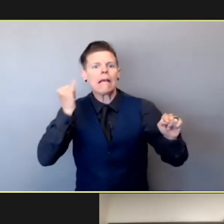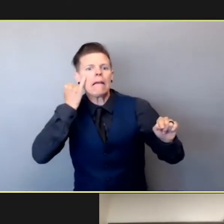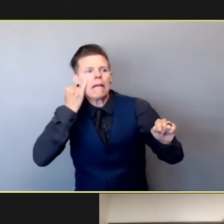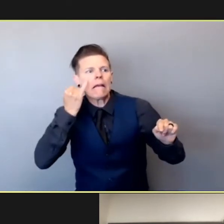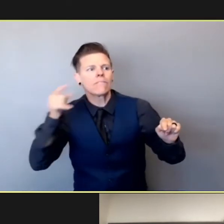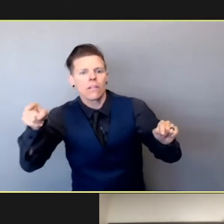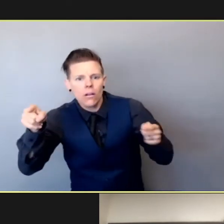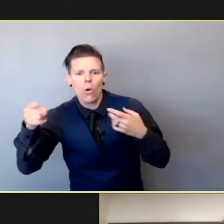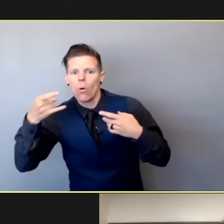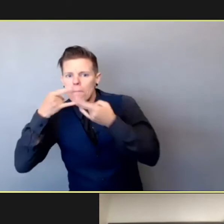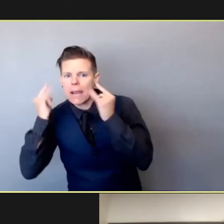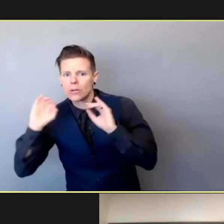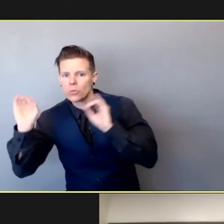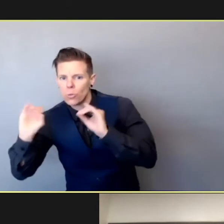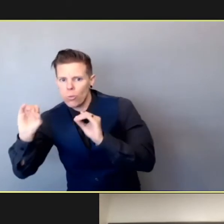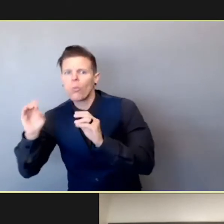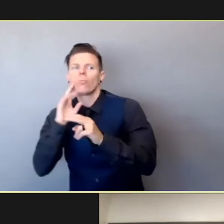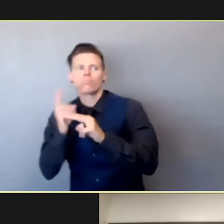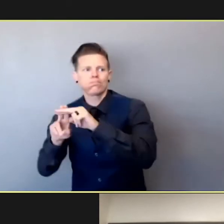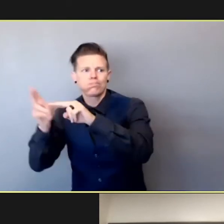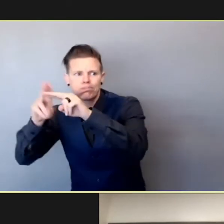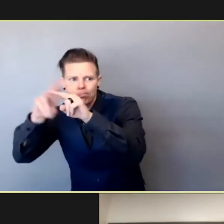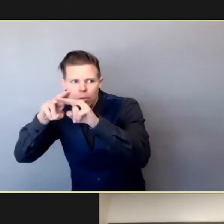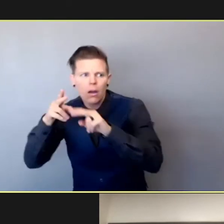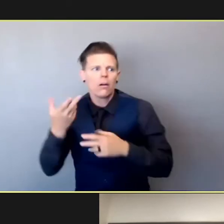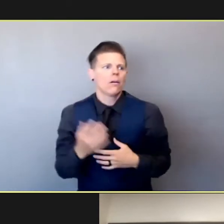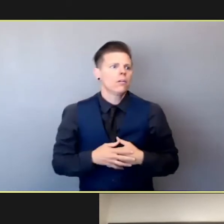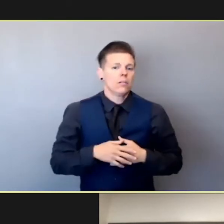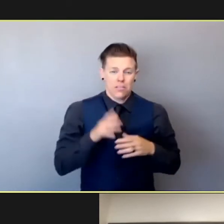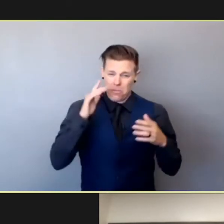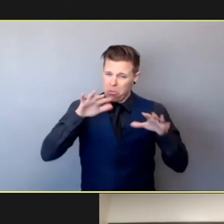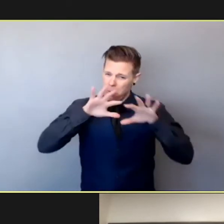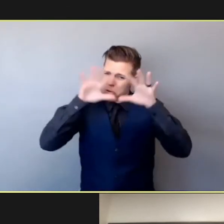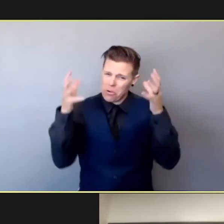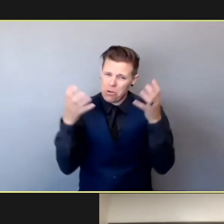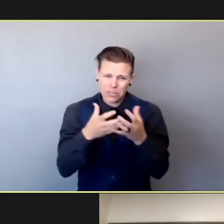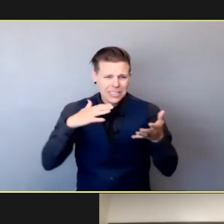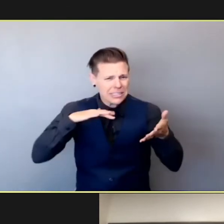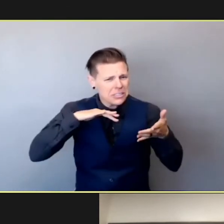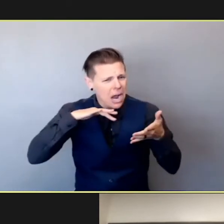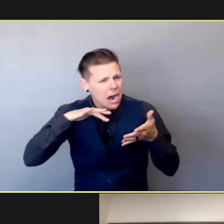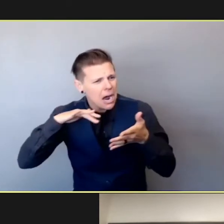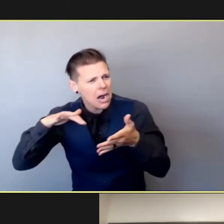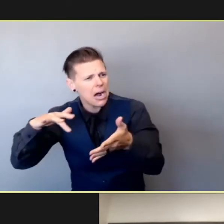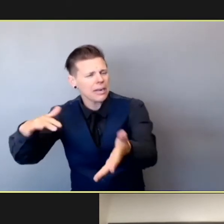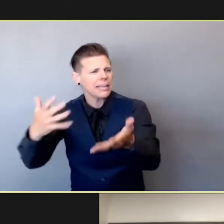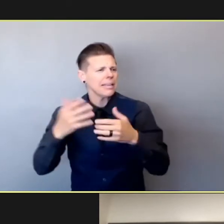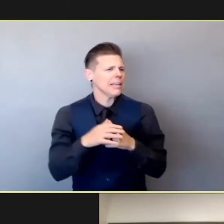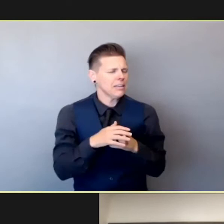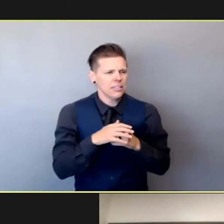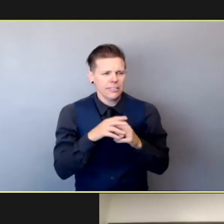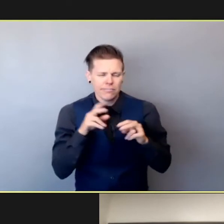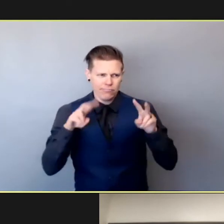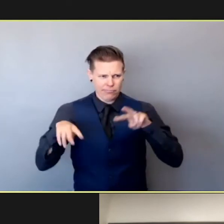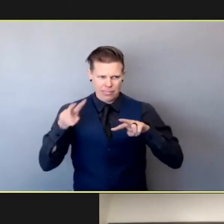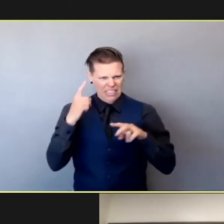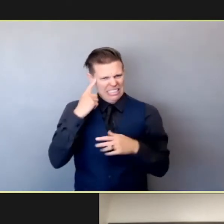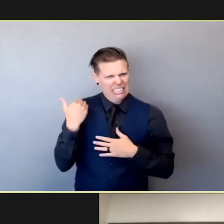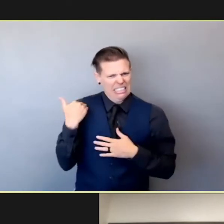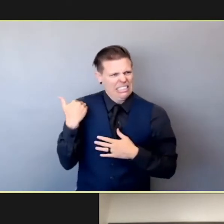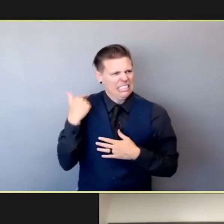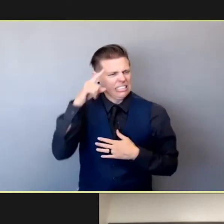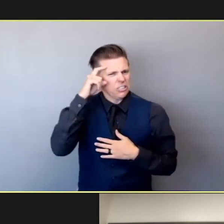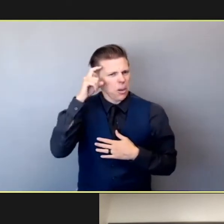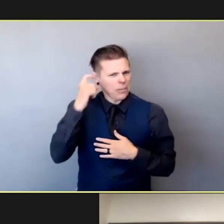studied all over the world with and I presented this, I think last summer or fall. I think it was 20 or 30 countries where they looked at